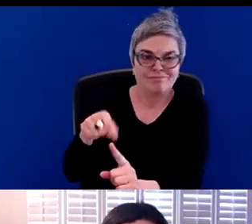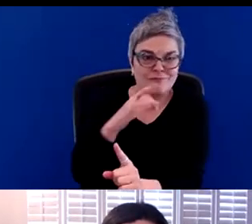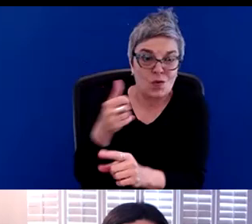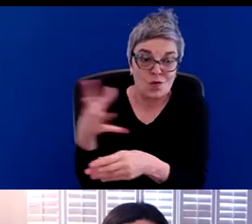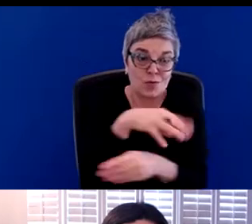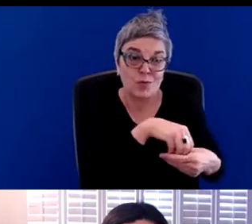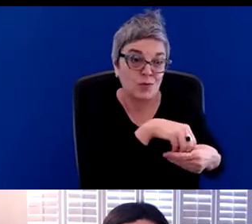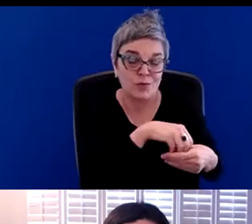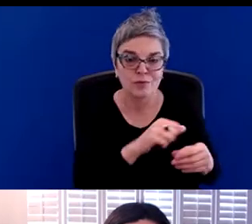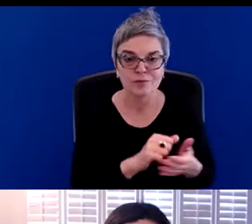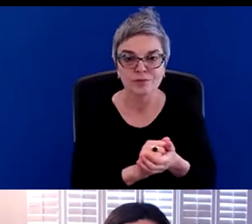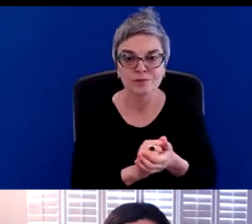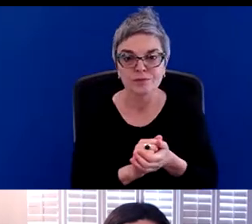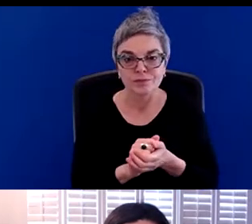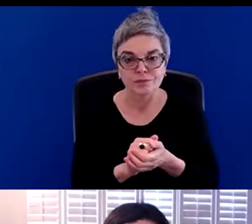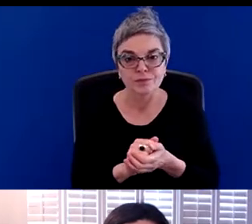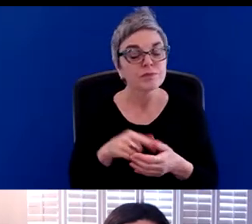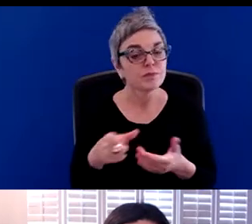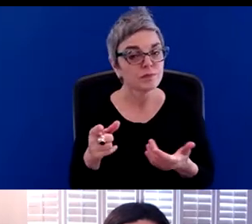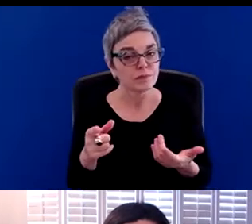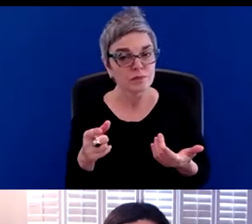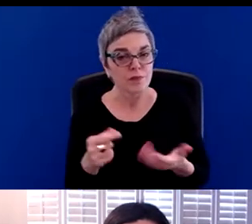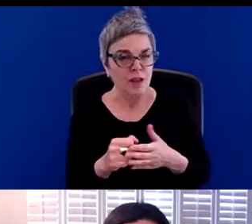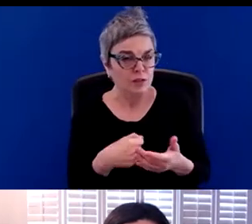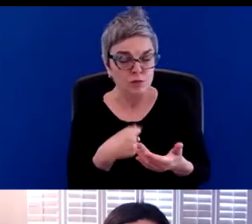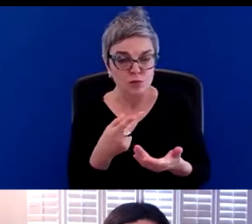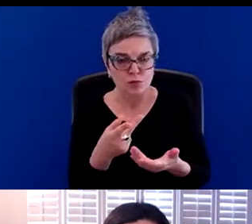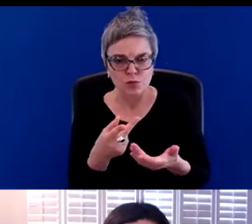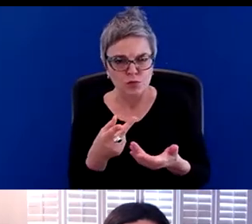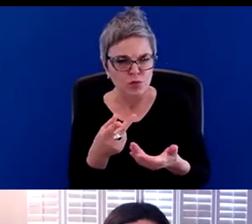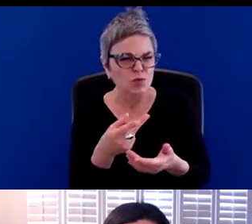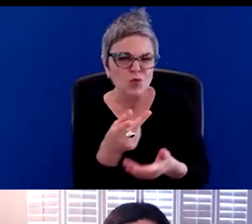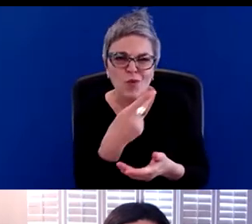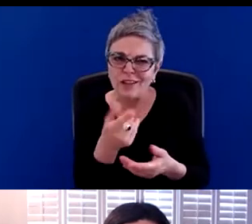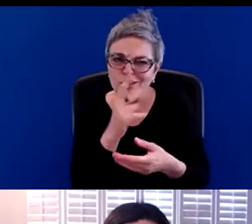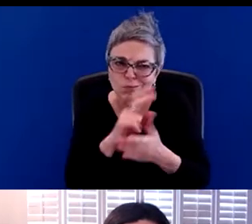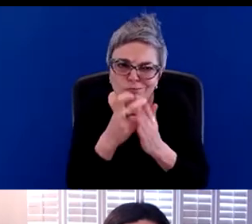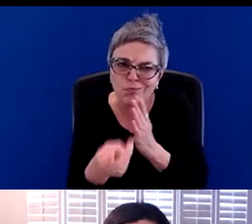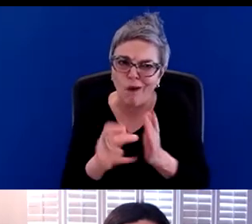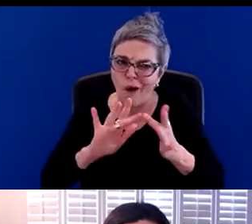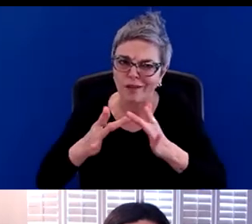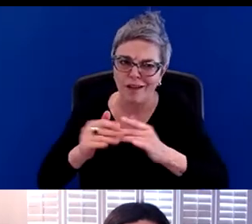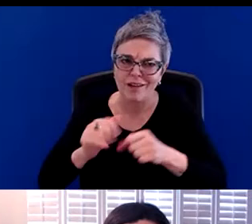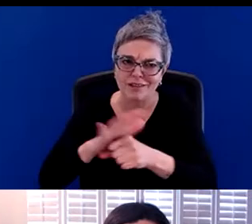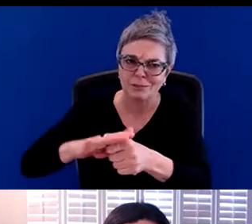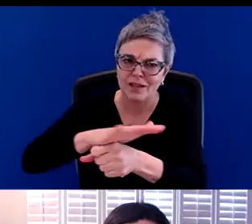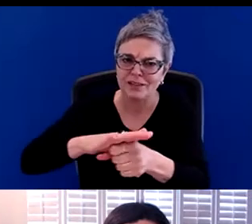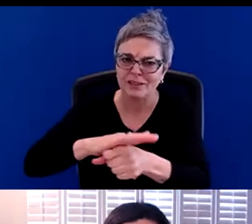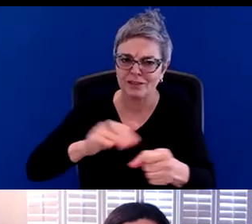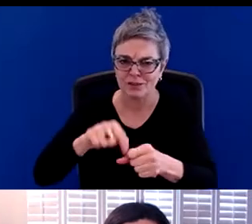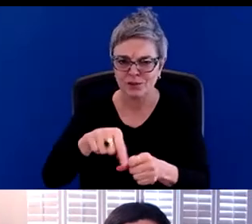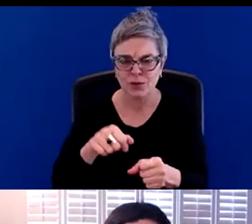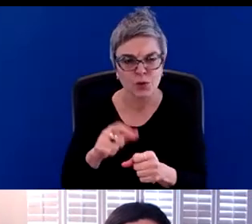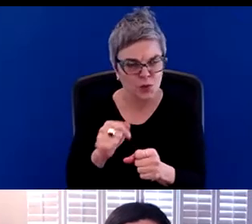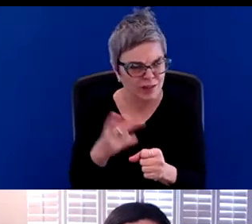are immersed in online spaces, we saw that there was such rich conversations that, women from oppressed